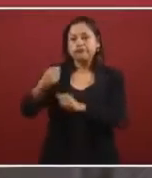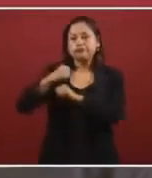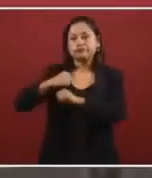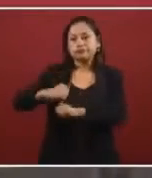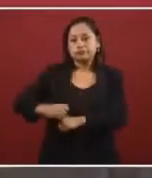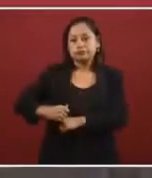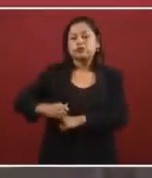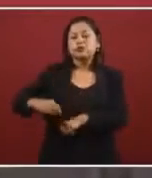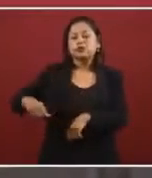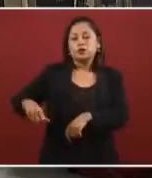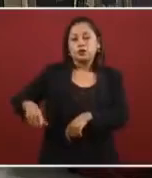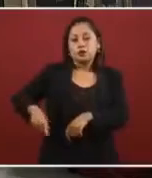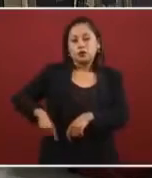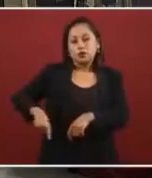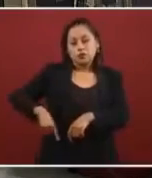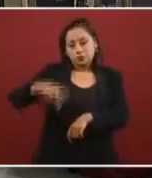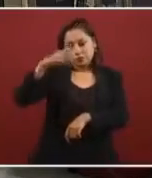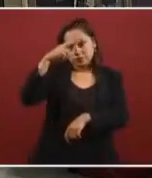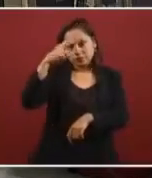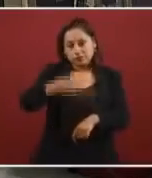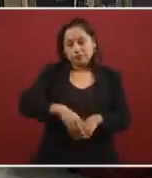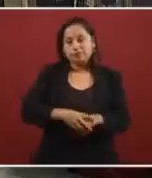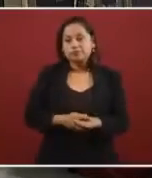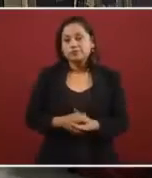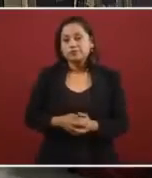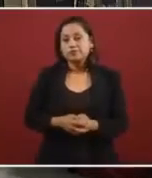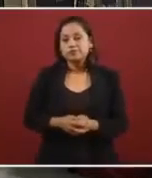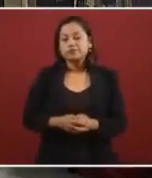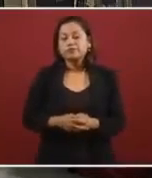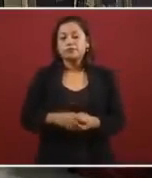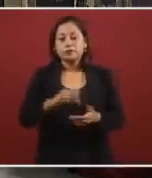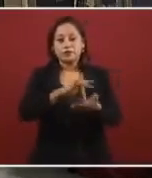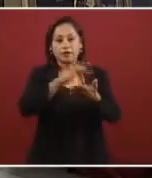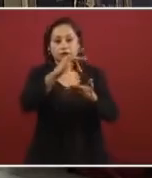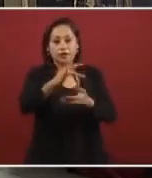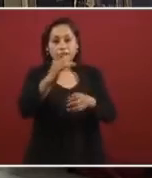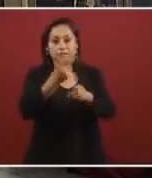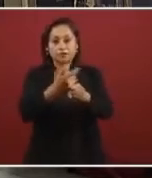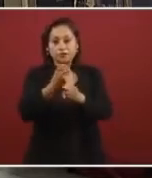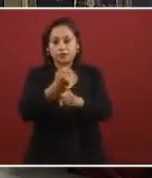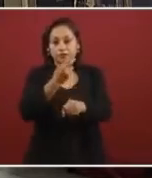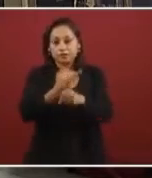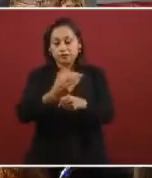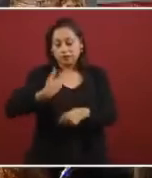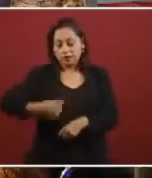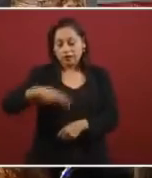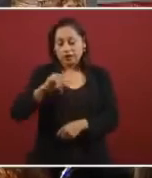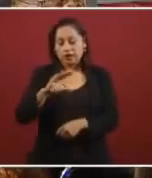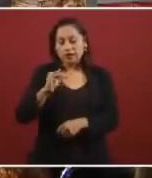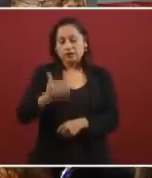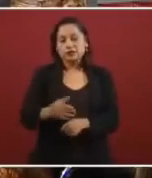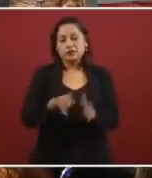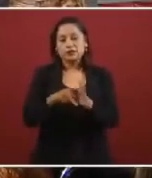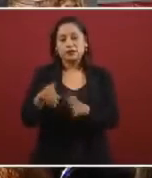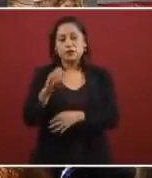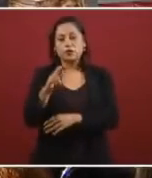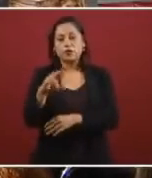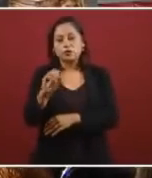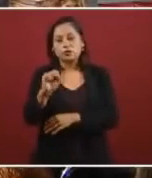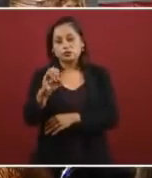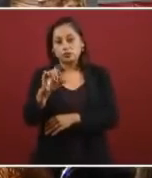did a forced disappearance by agents of the Mexican government. From Orozolido,